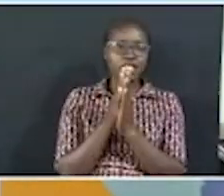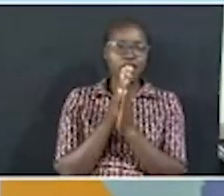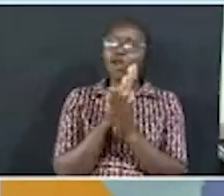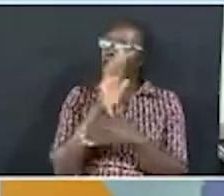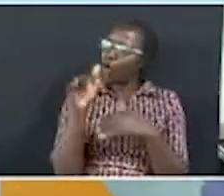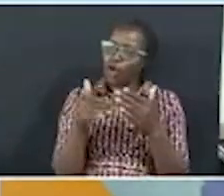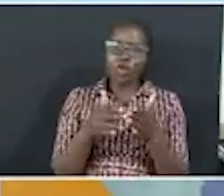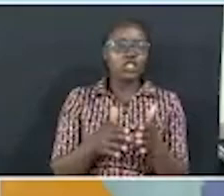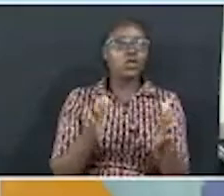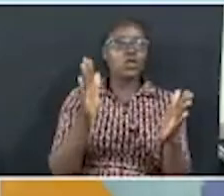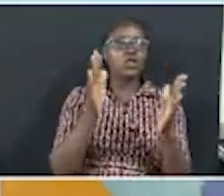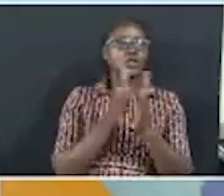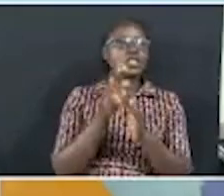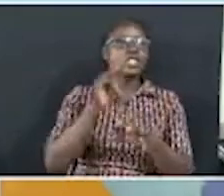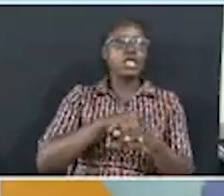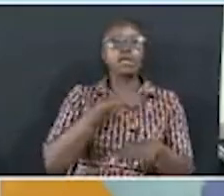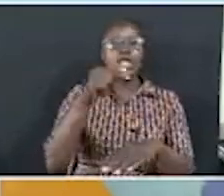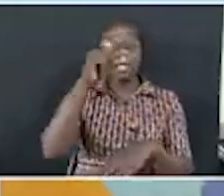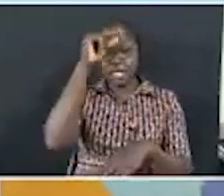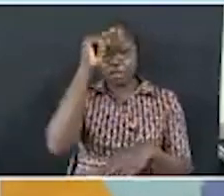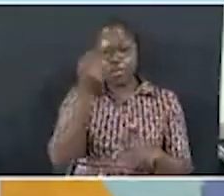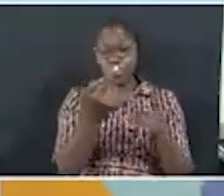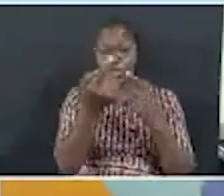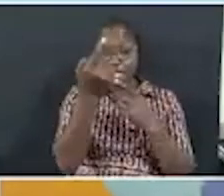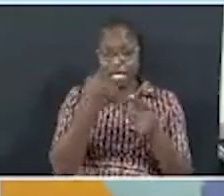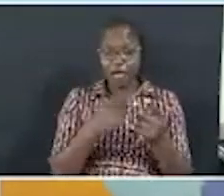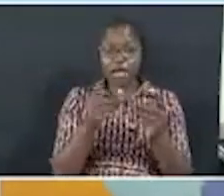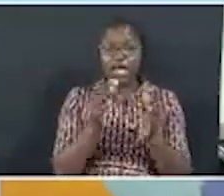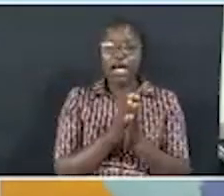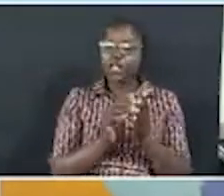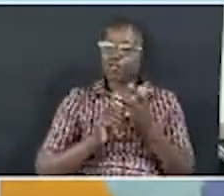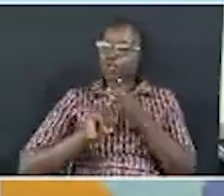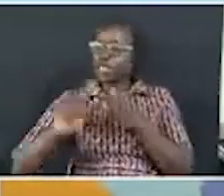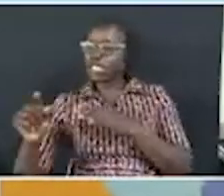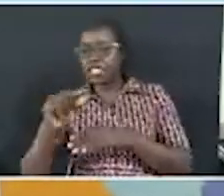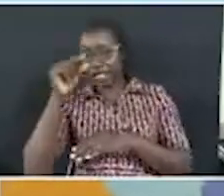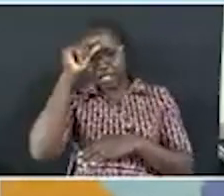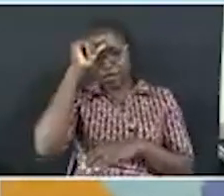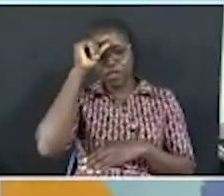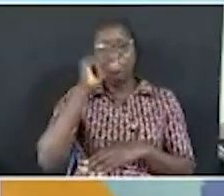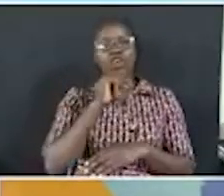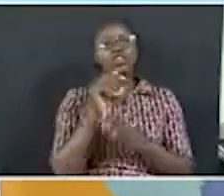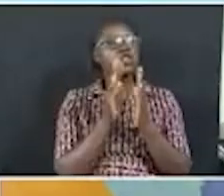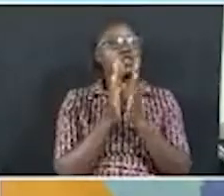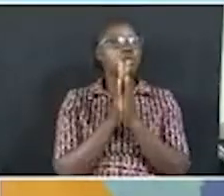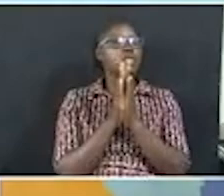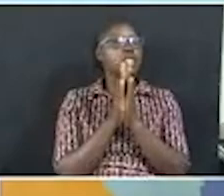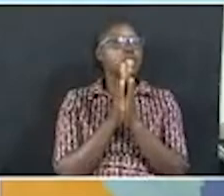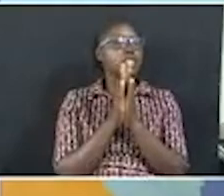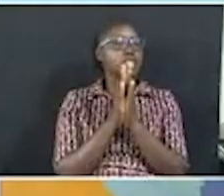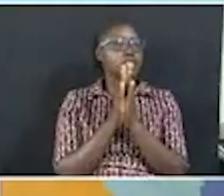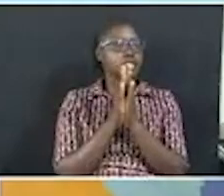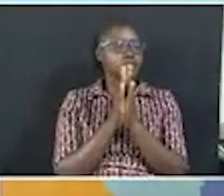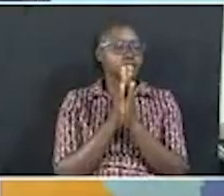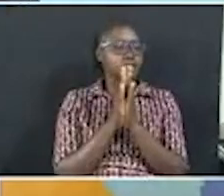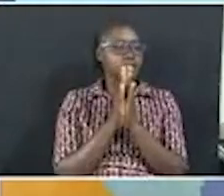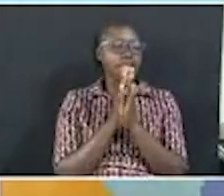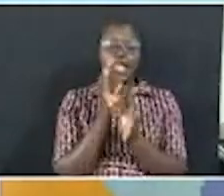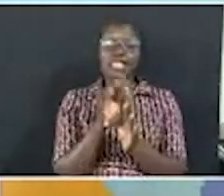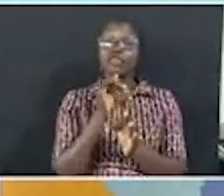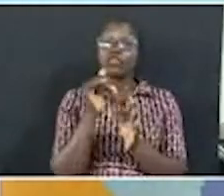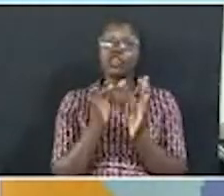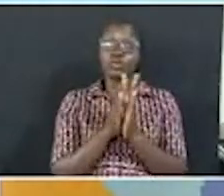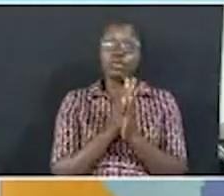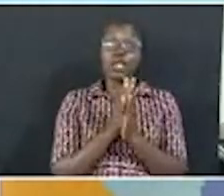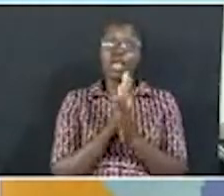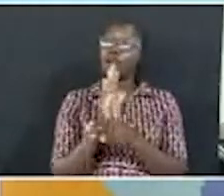all the way to the time another government will come and you will exit government. Don't pray if you